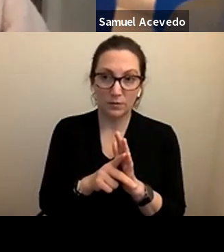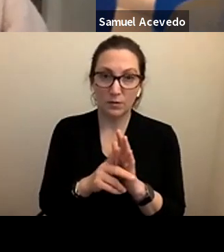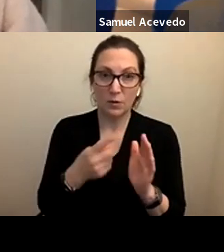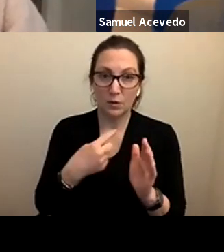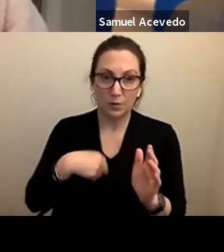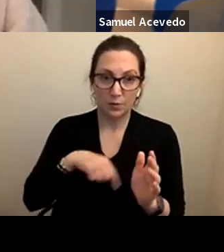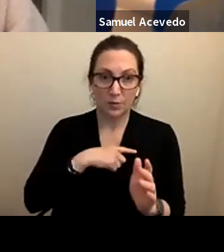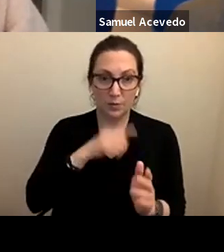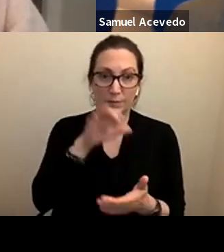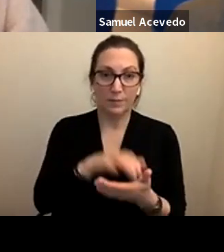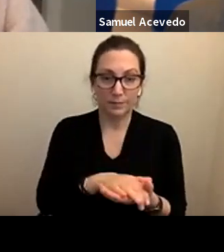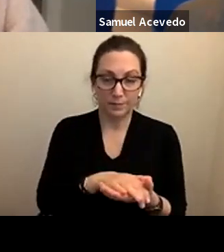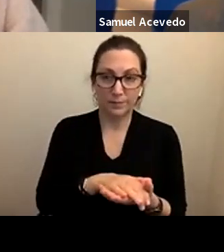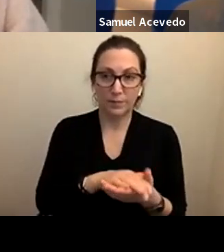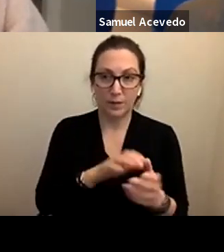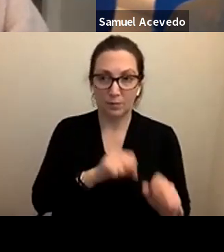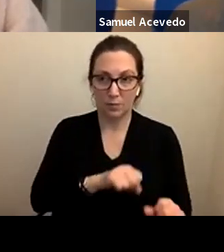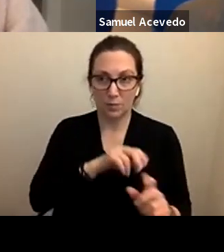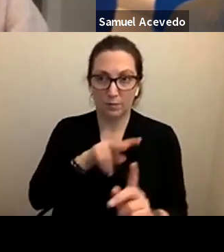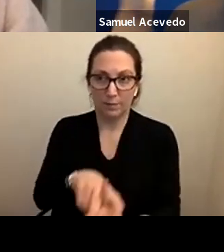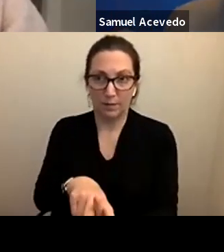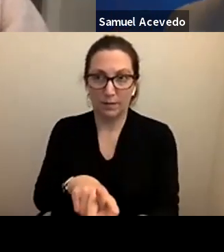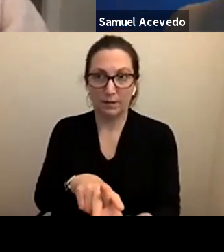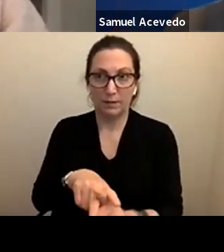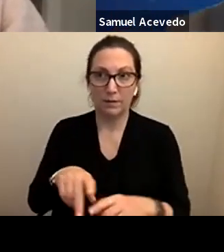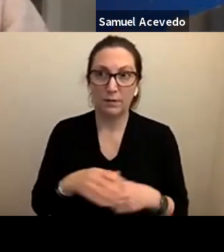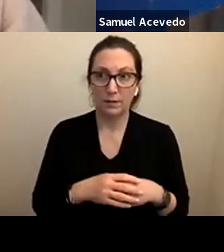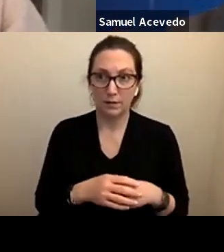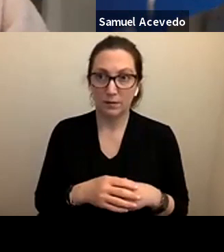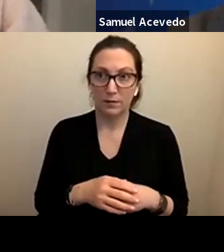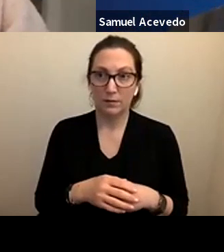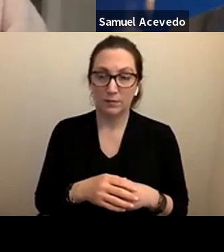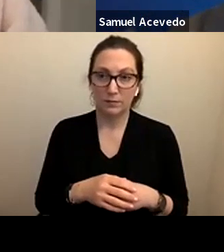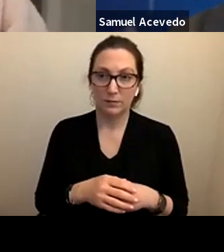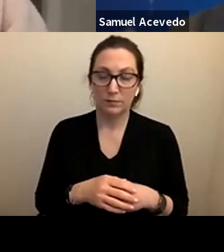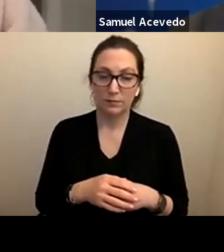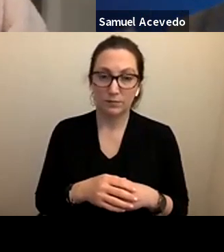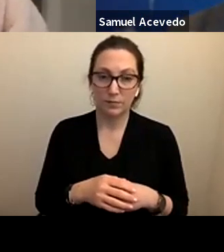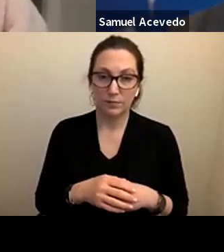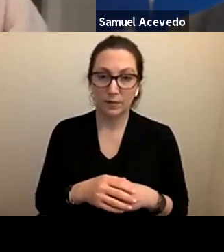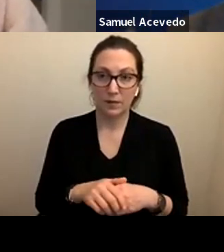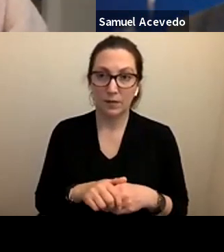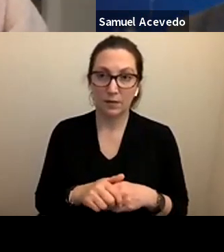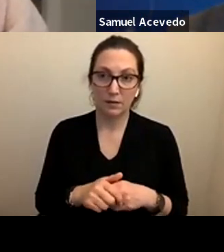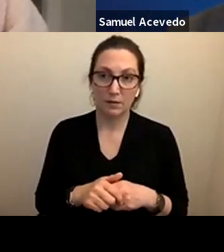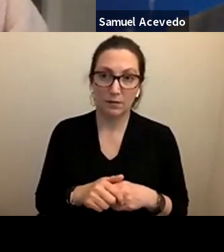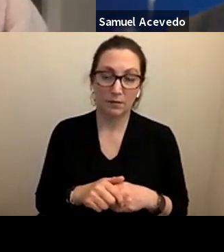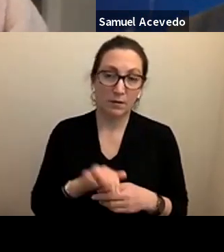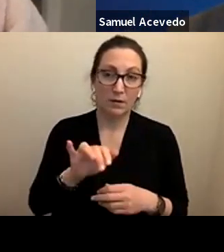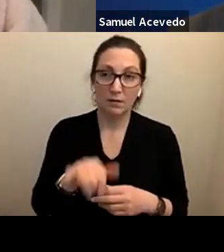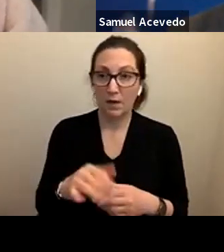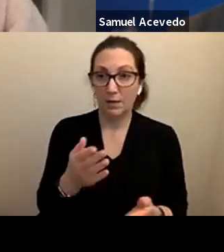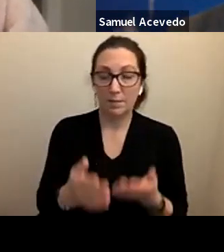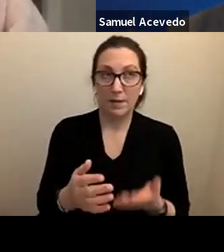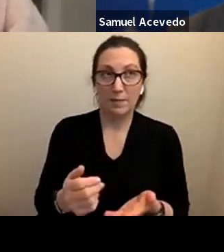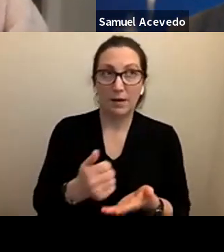could be used in this instance, to be able to see, to one, help us all guide